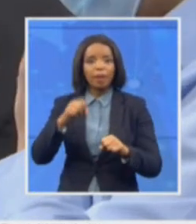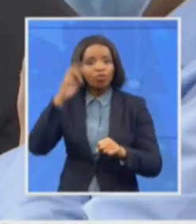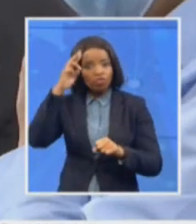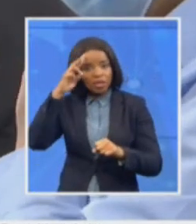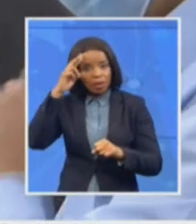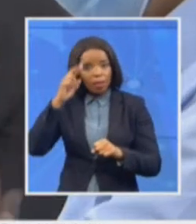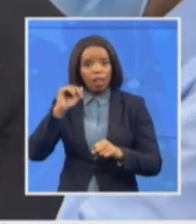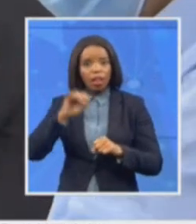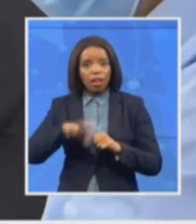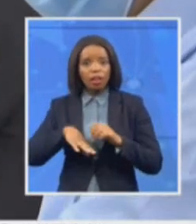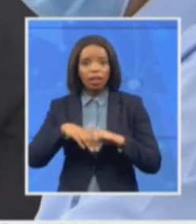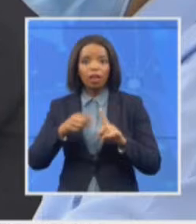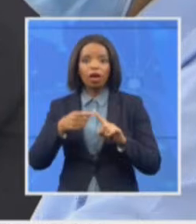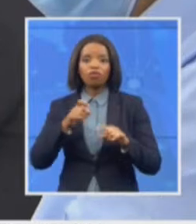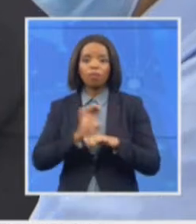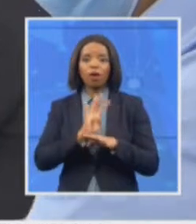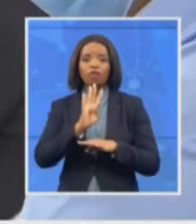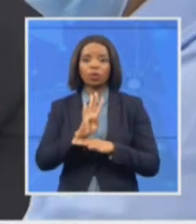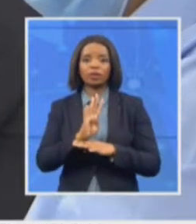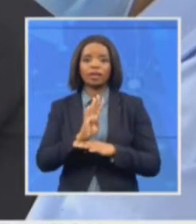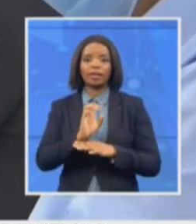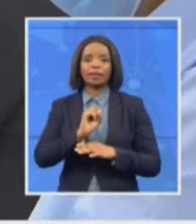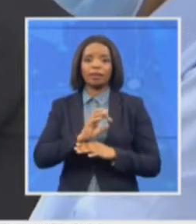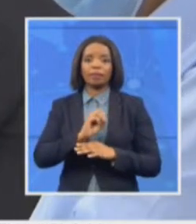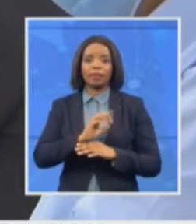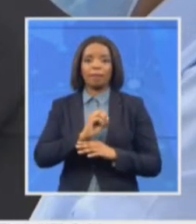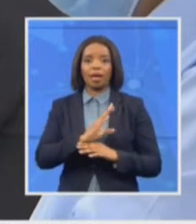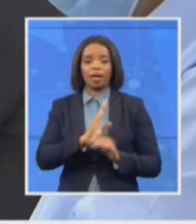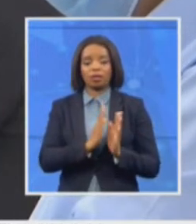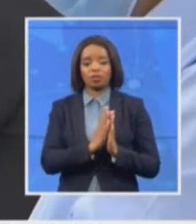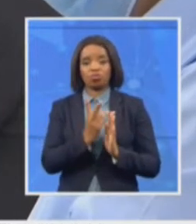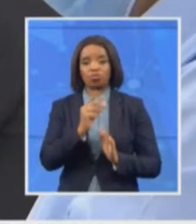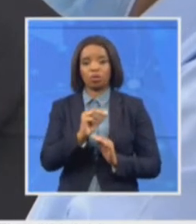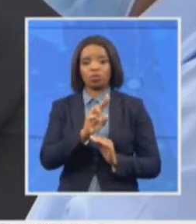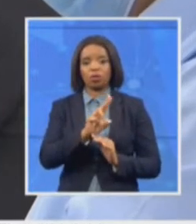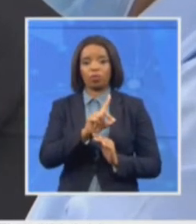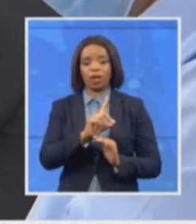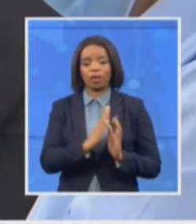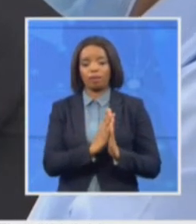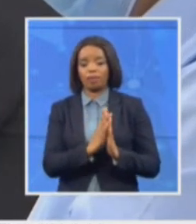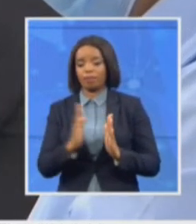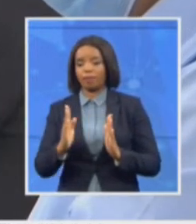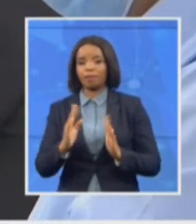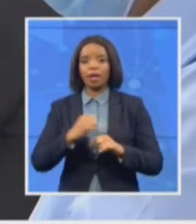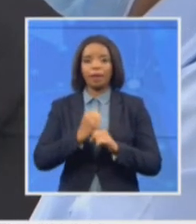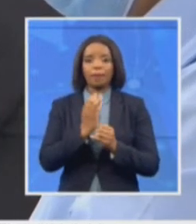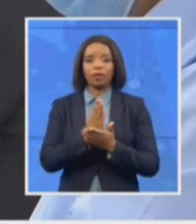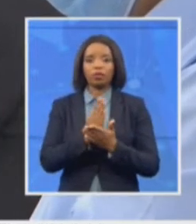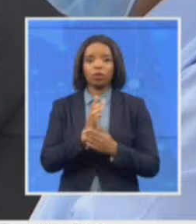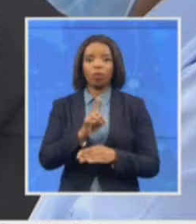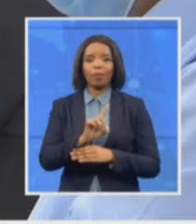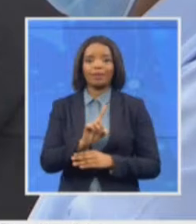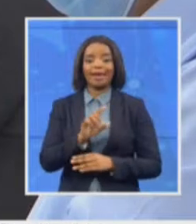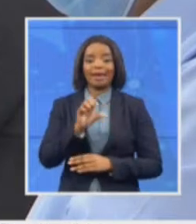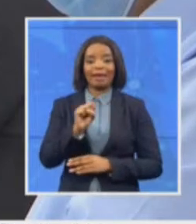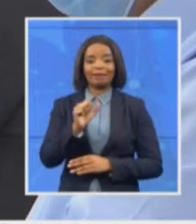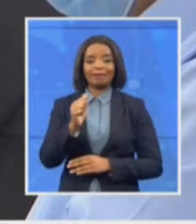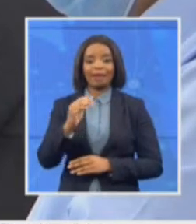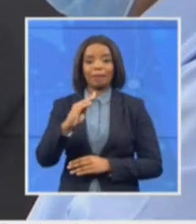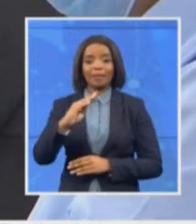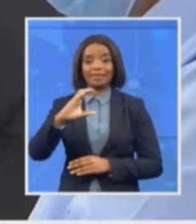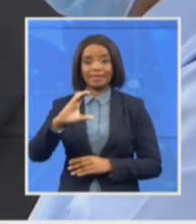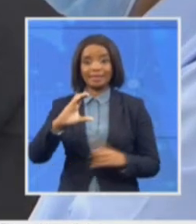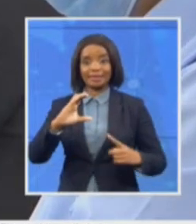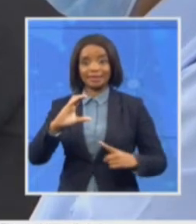the SABC News and Current Affairs Program does not broadcast, air and or publish the said interdicted special assignment